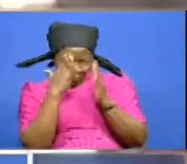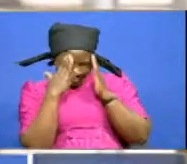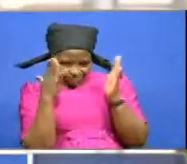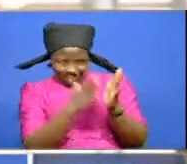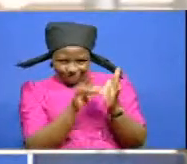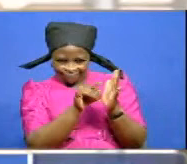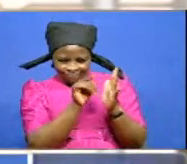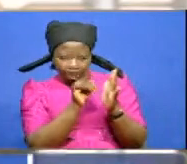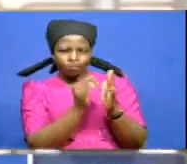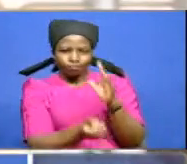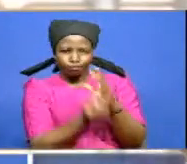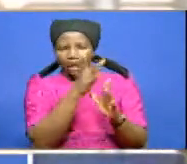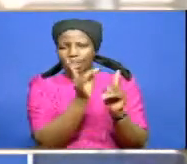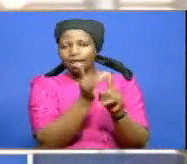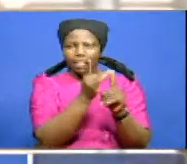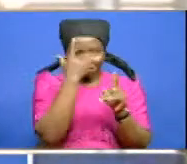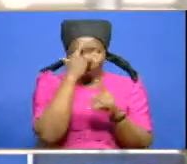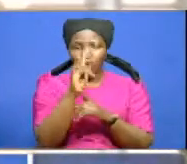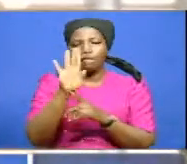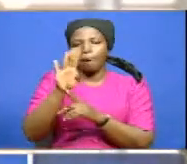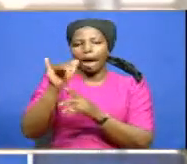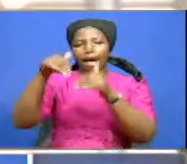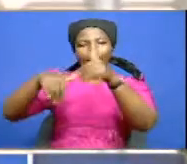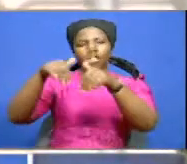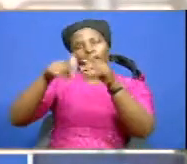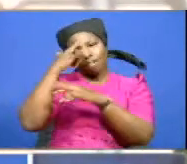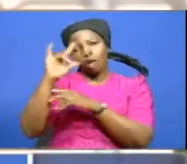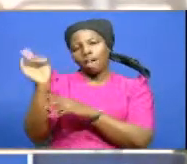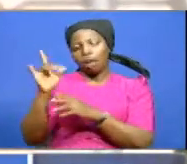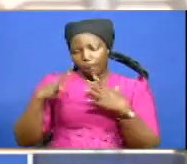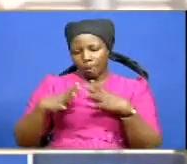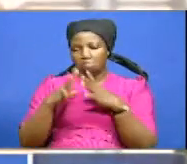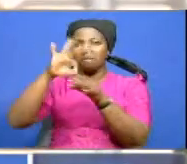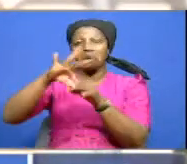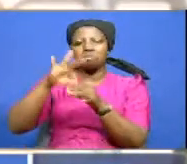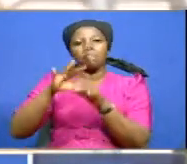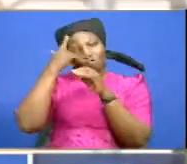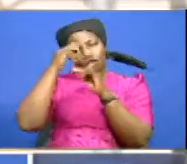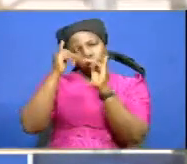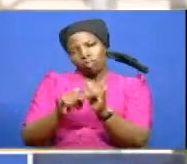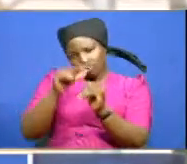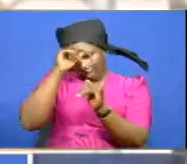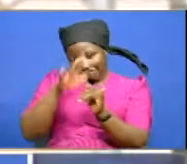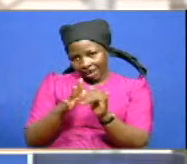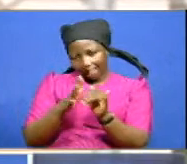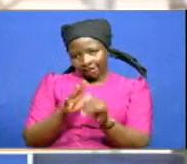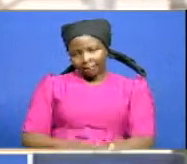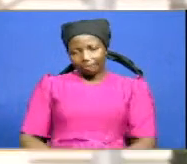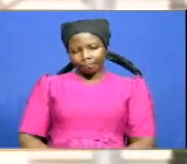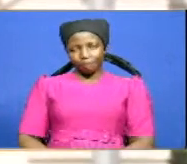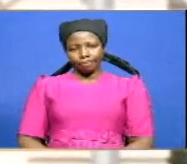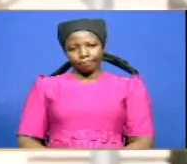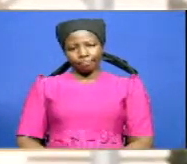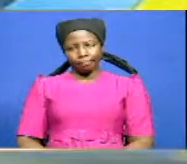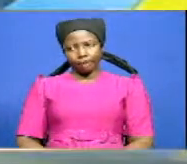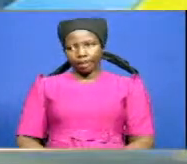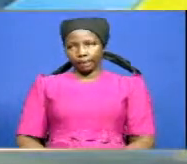that Nairobians can select or can elect the new governor. Reporting for Channel 1 News, I'm Suleiman Yeri.